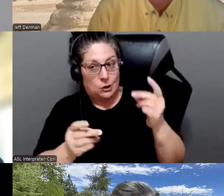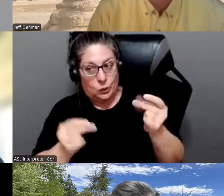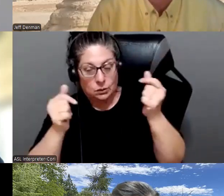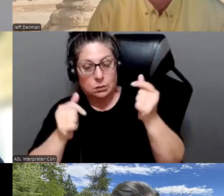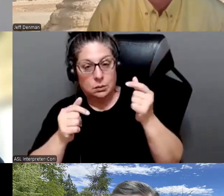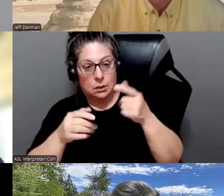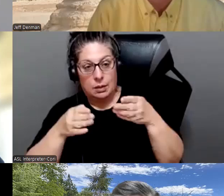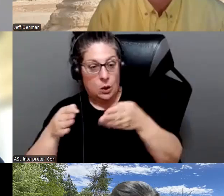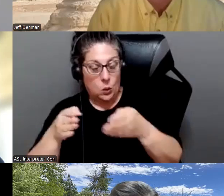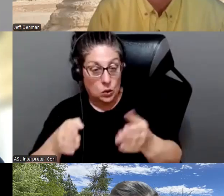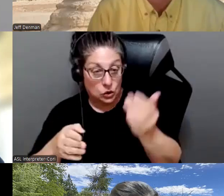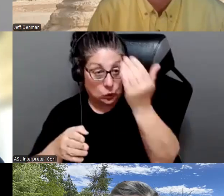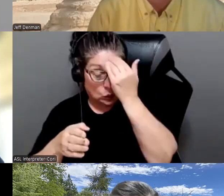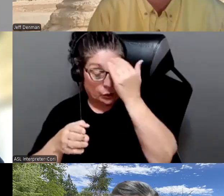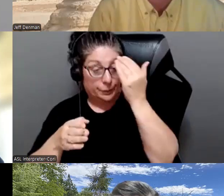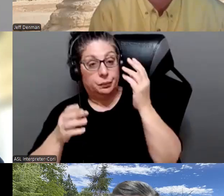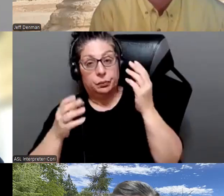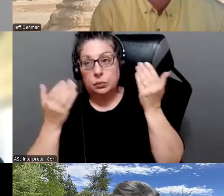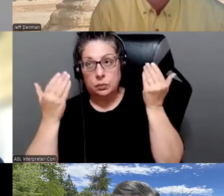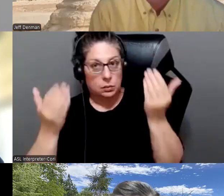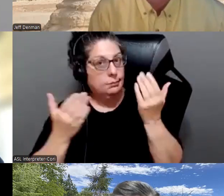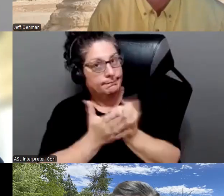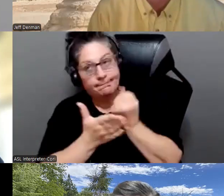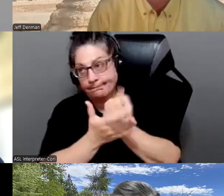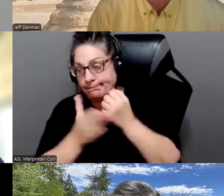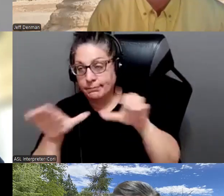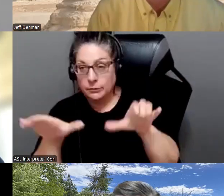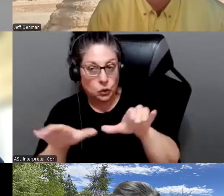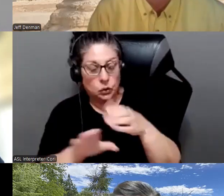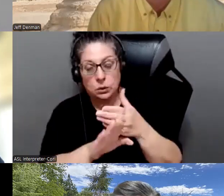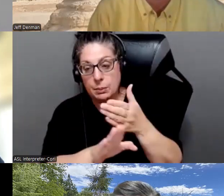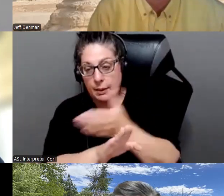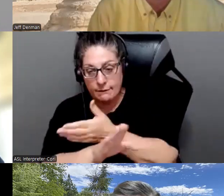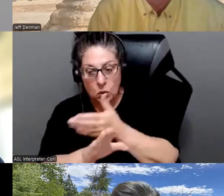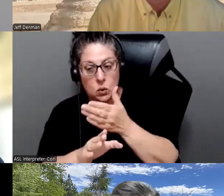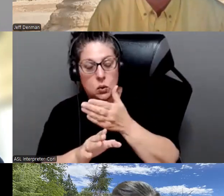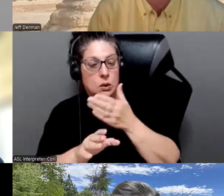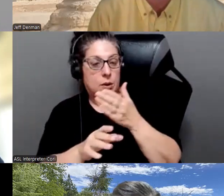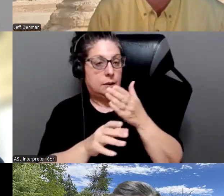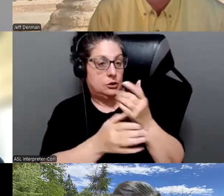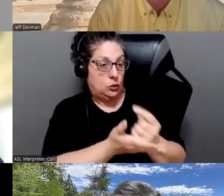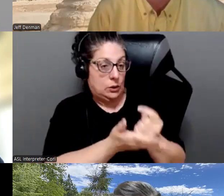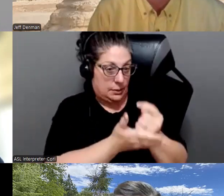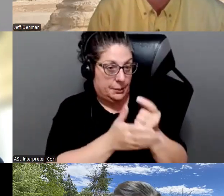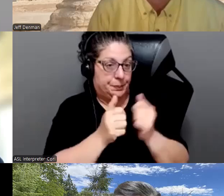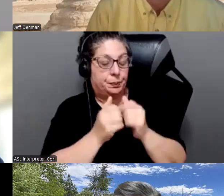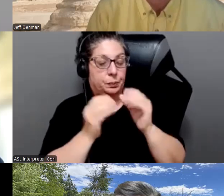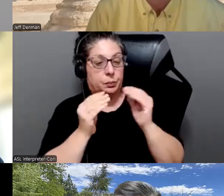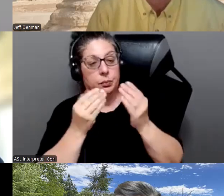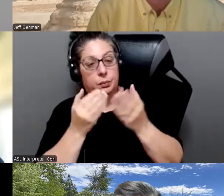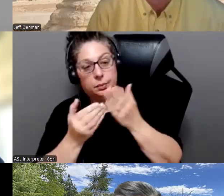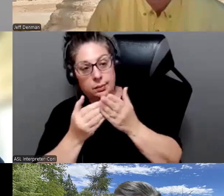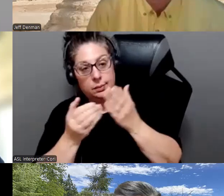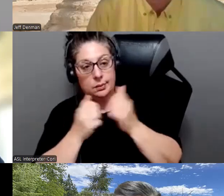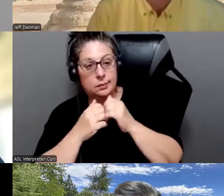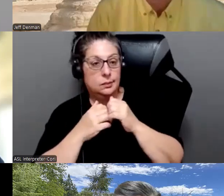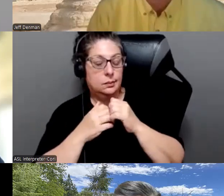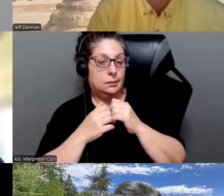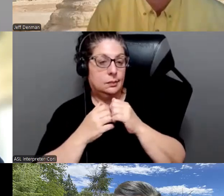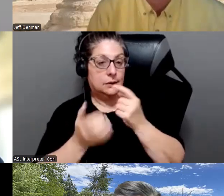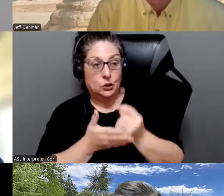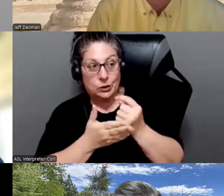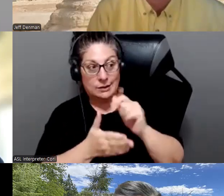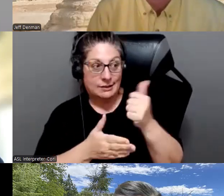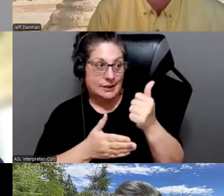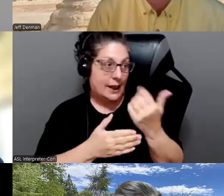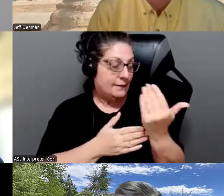that you're aware of, that you go ahead and take care of those before you do the treatment. Because it's easier to go treat 10 or